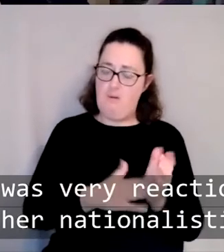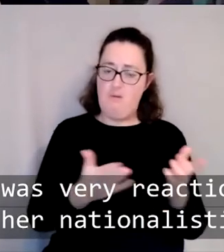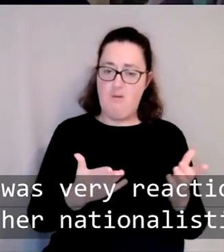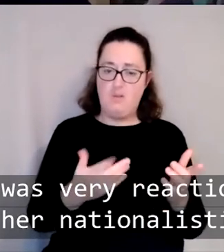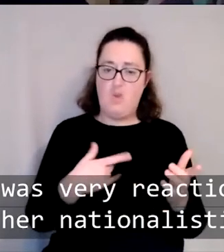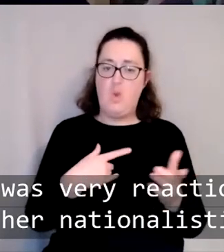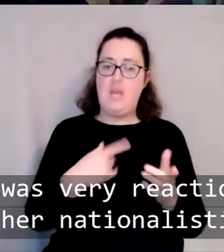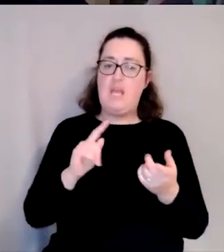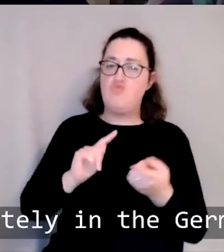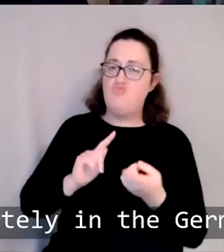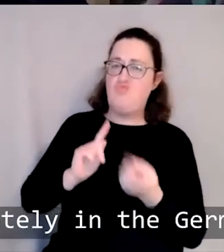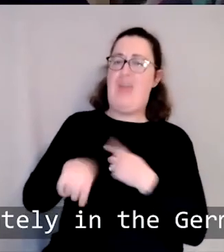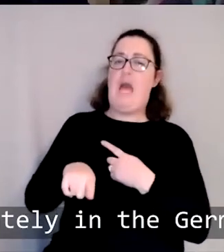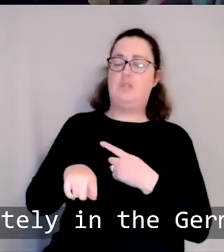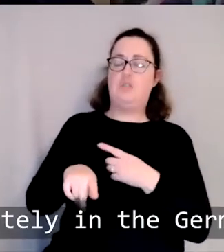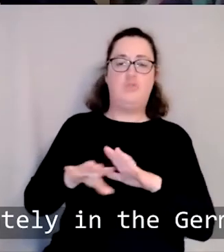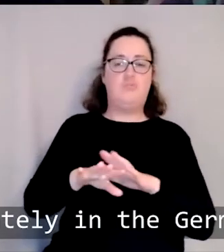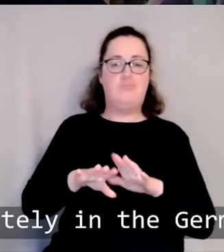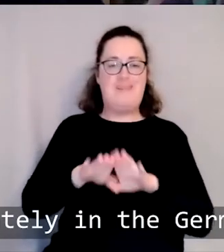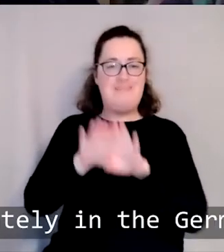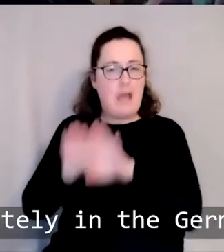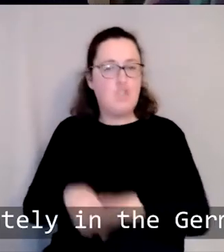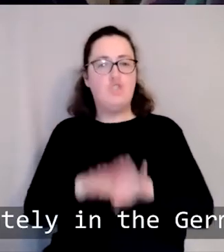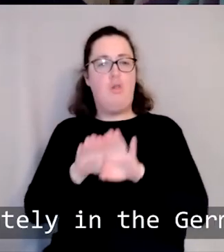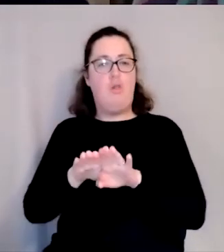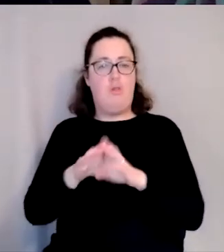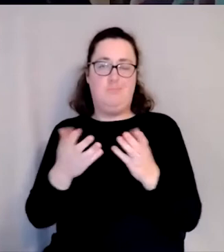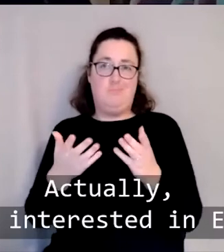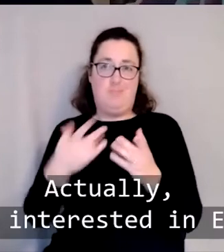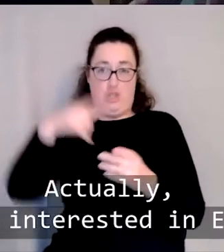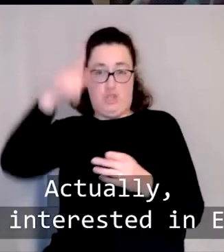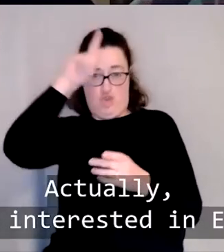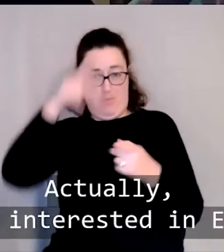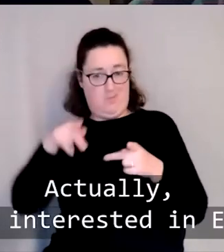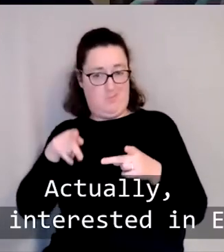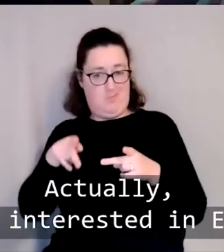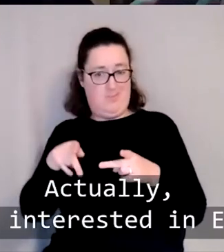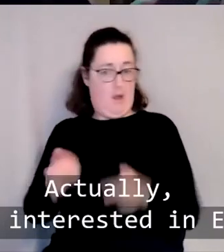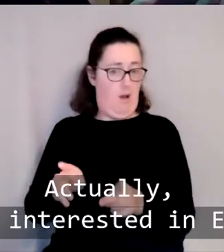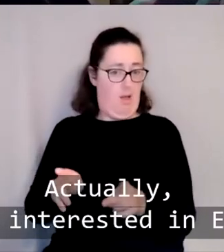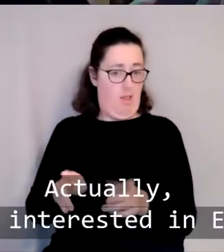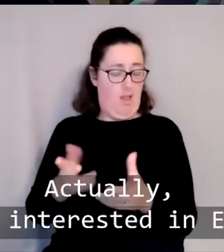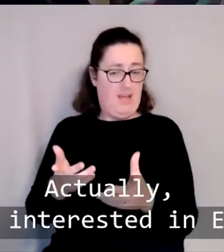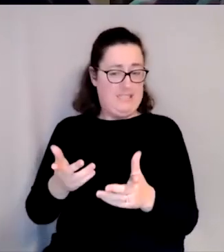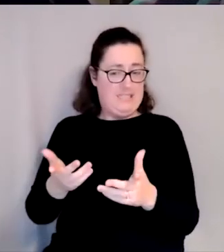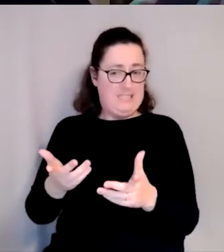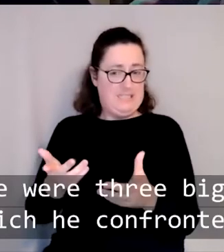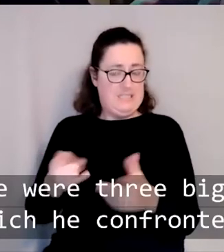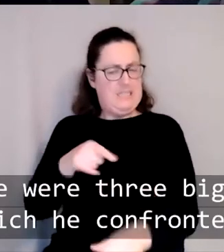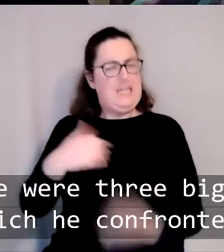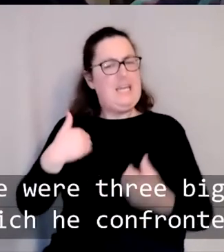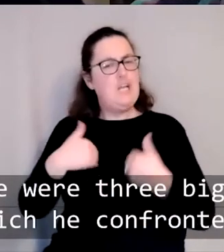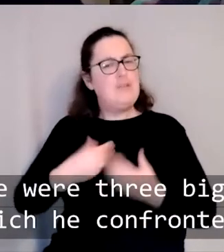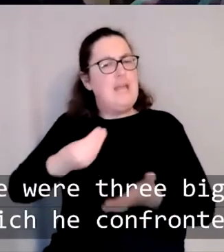rather nationalistic, and ultimately in German sense. And actually he wasn't interested in economics,